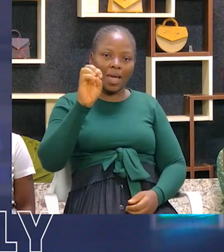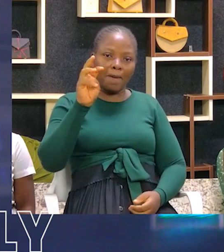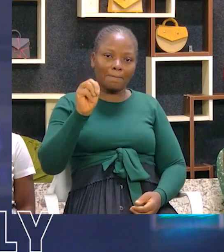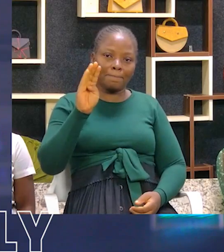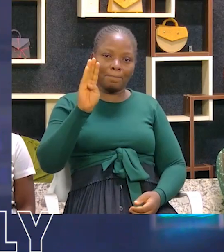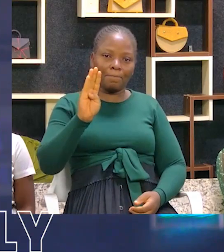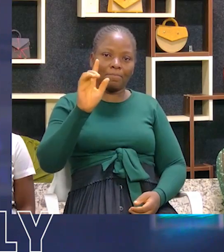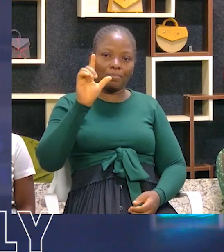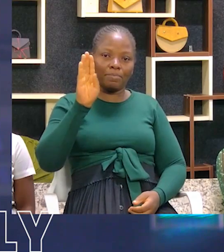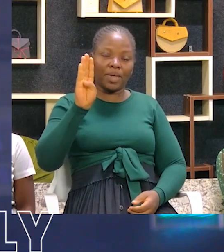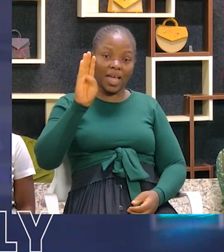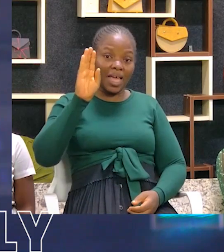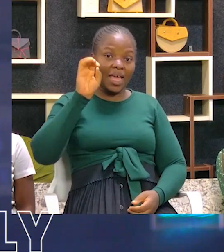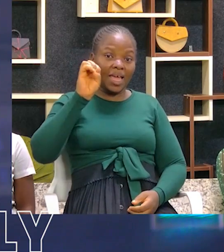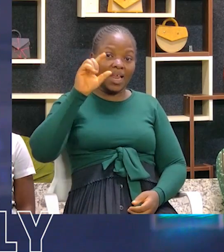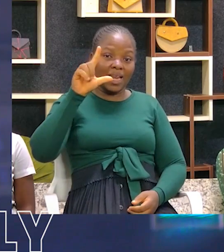Belembe.